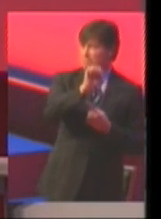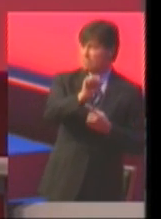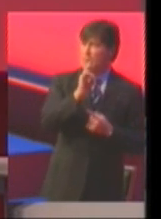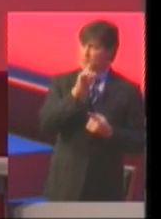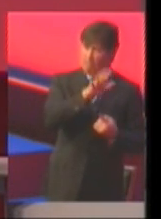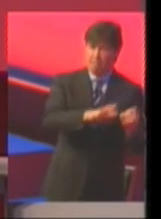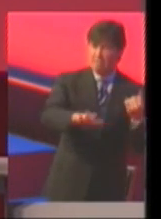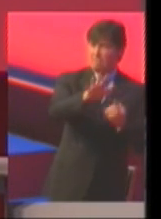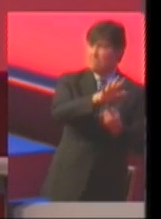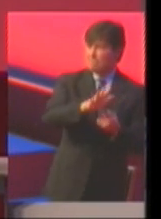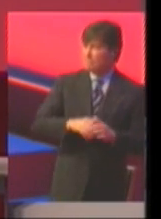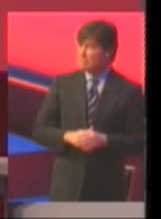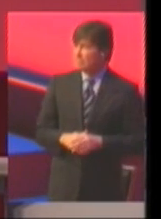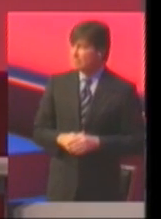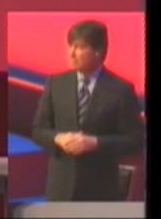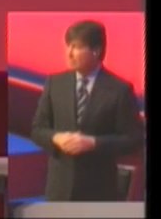Indonesia.